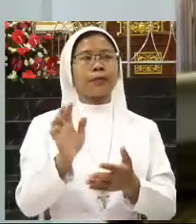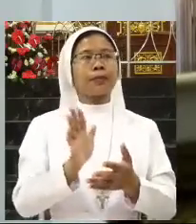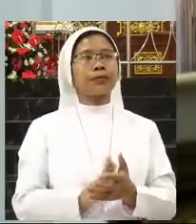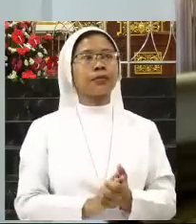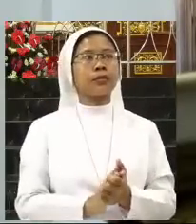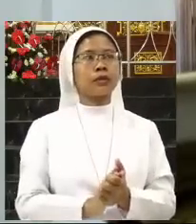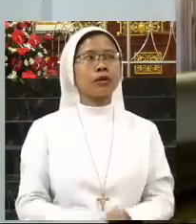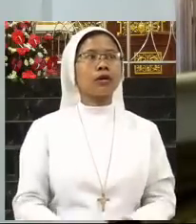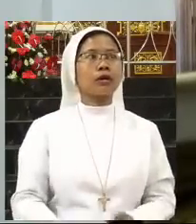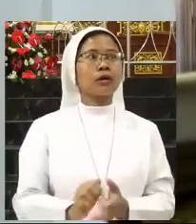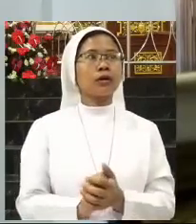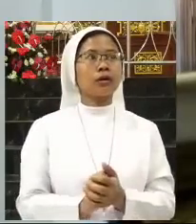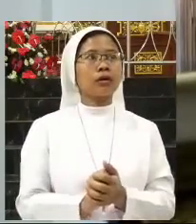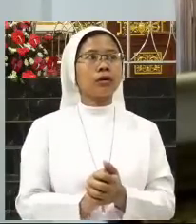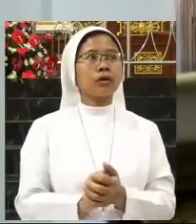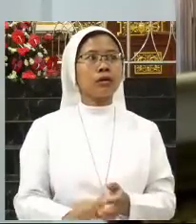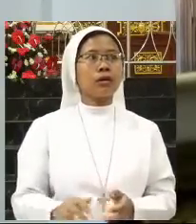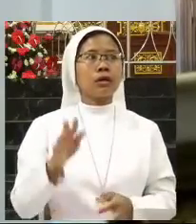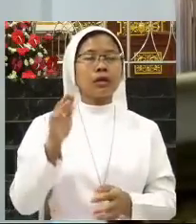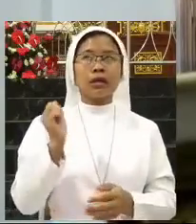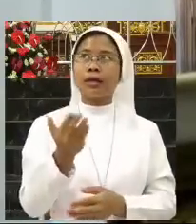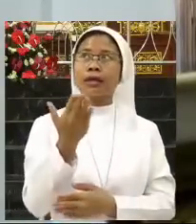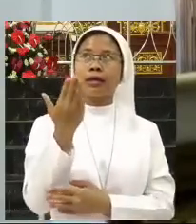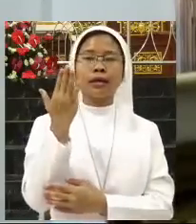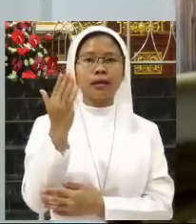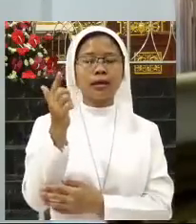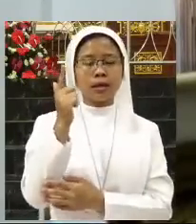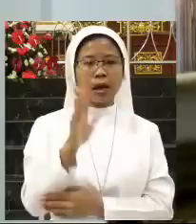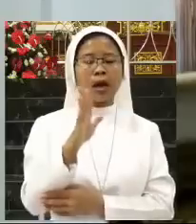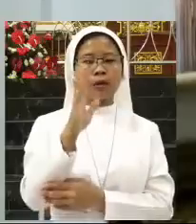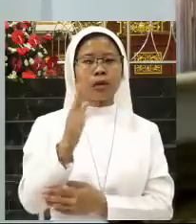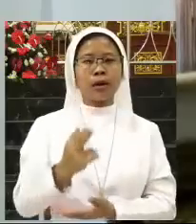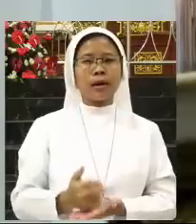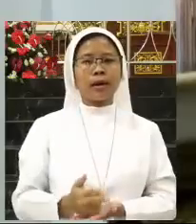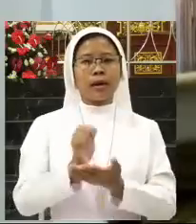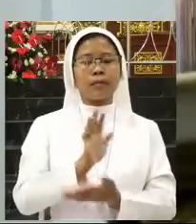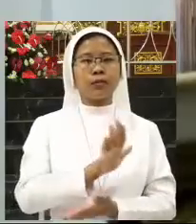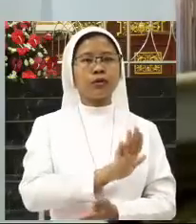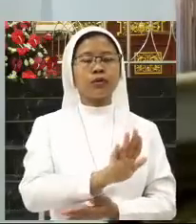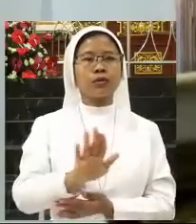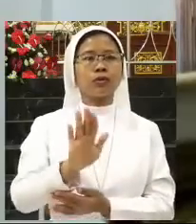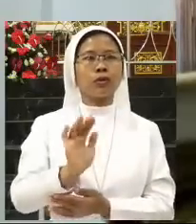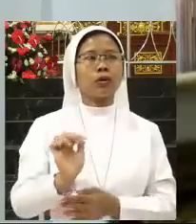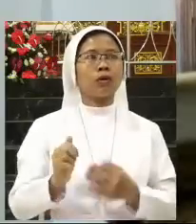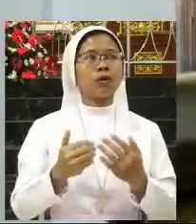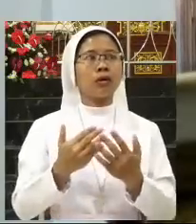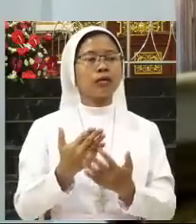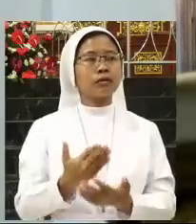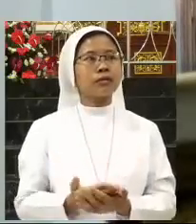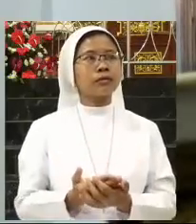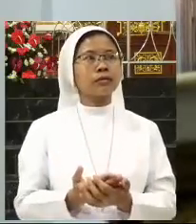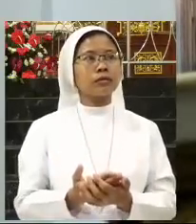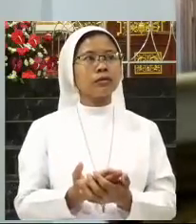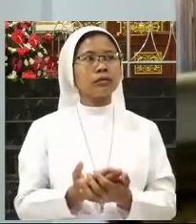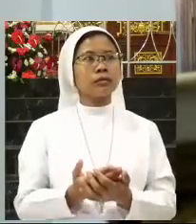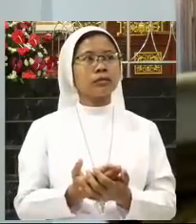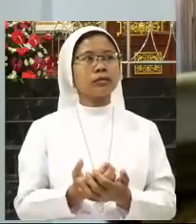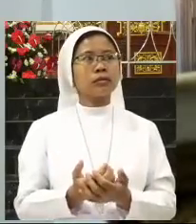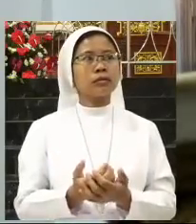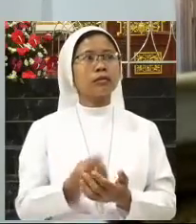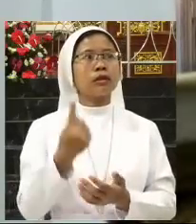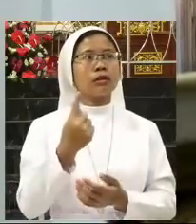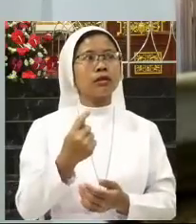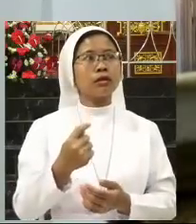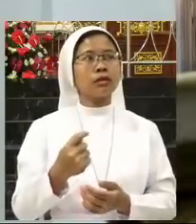Streams will burst forth in the desert, and rivers in the steep.